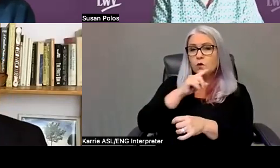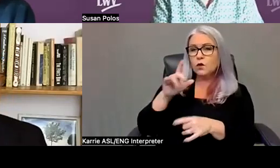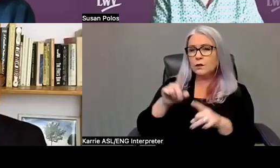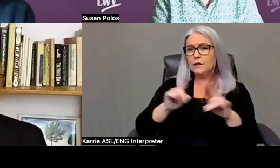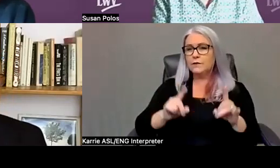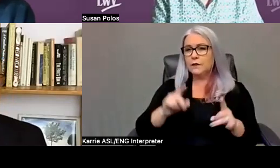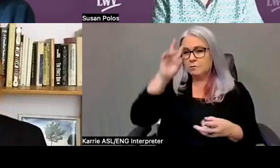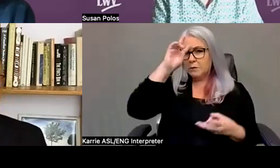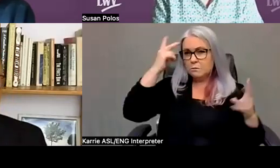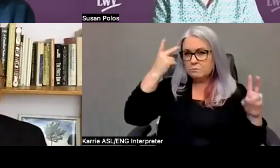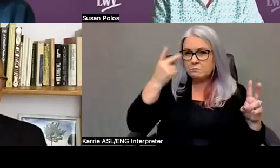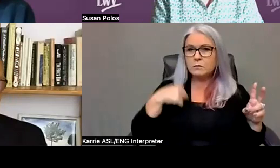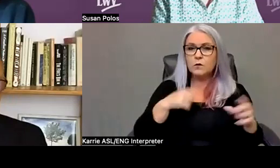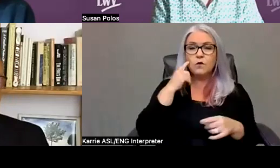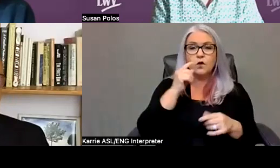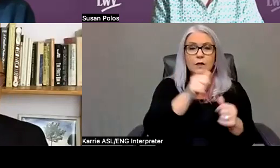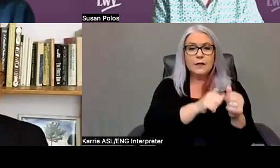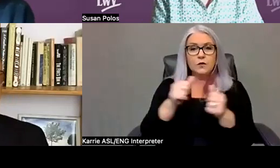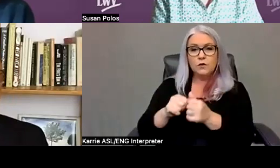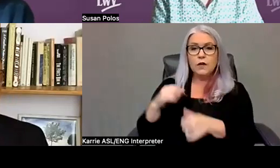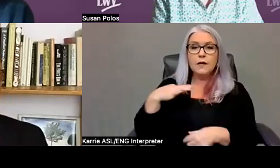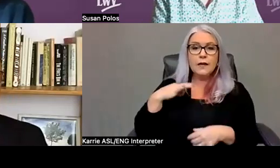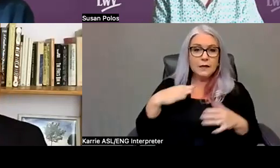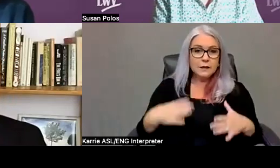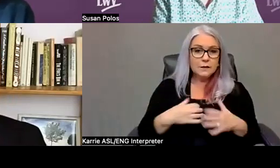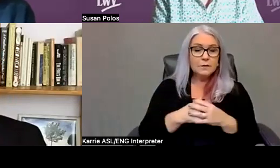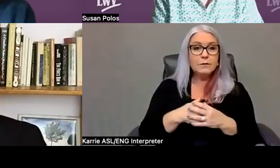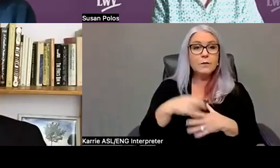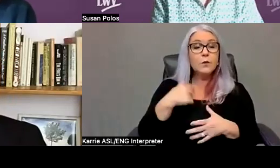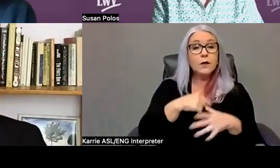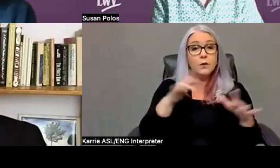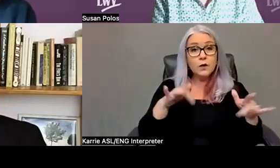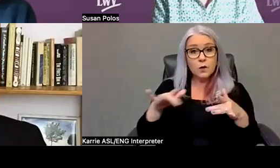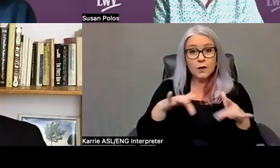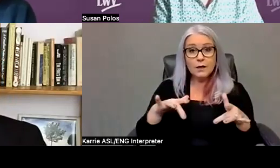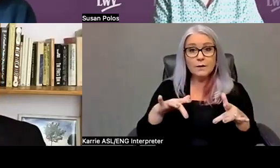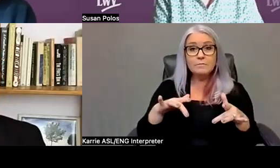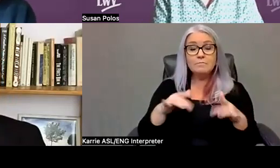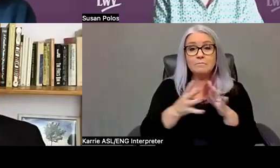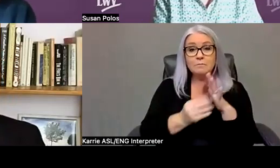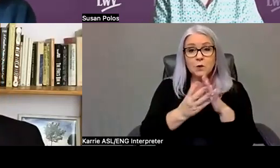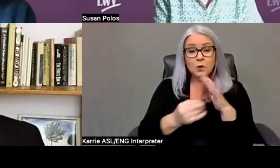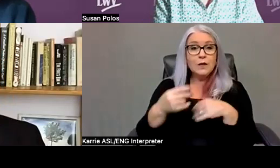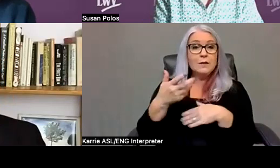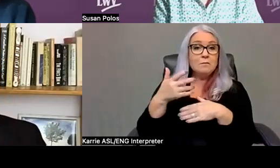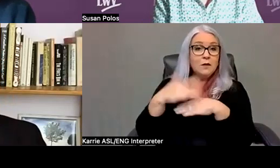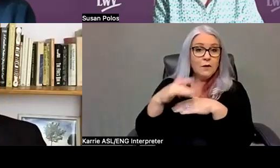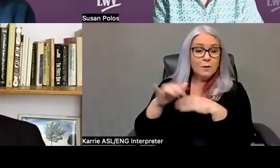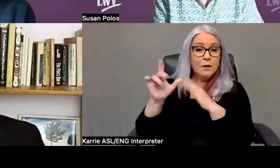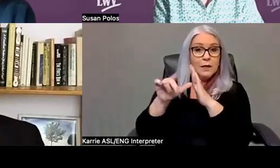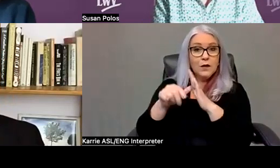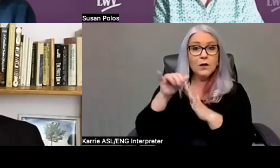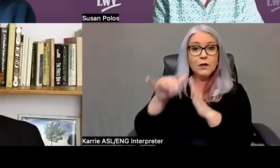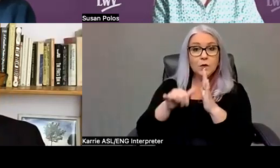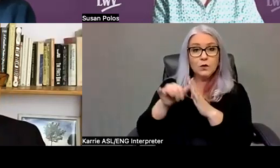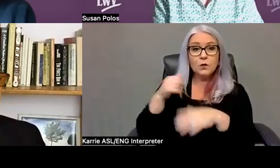of any candidate. The forum is being recorded and will be available for later viewing on YouTube on our